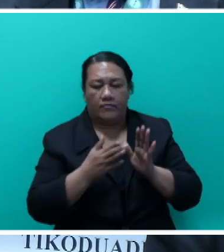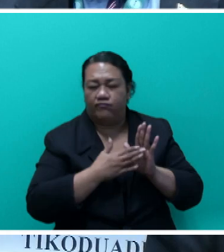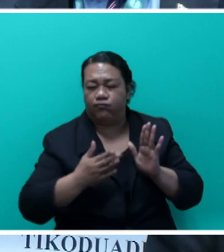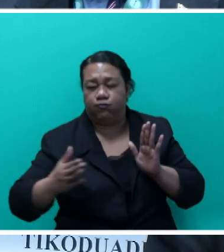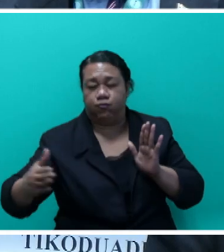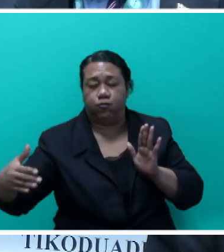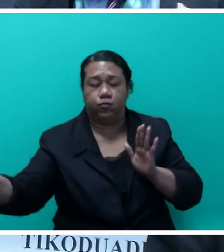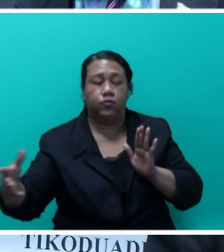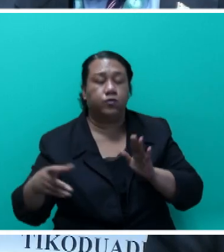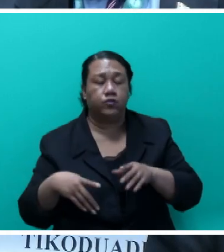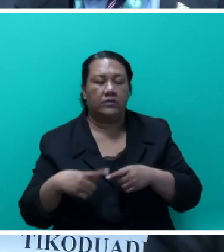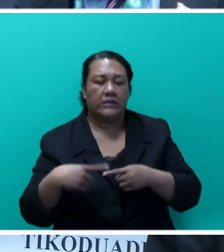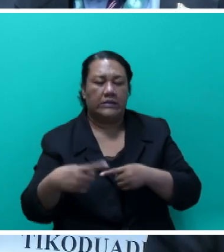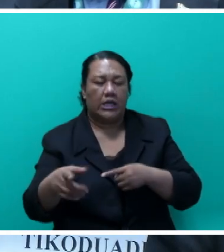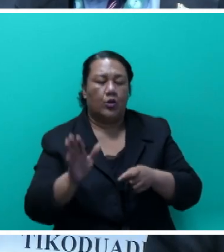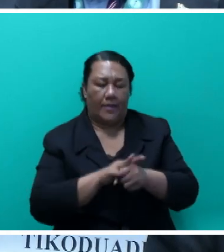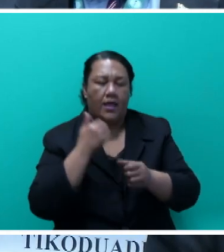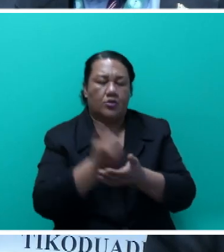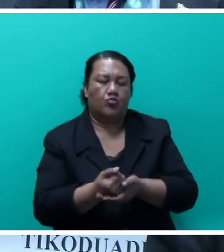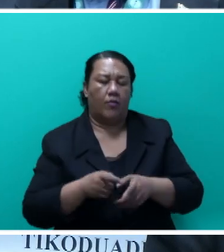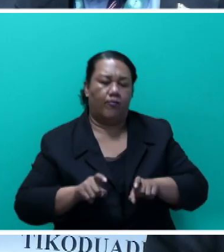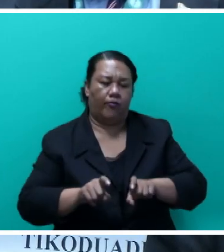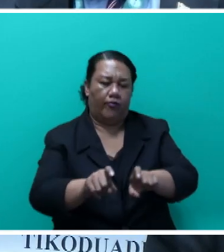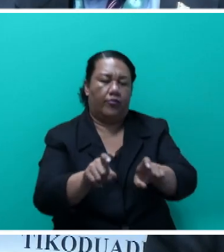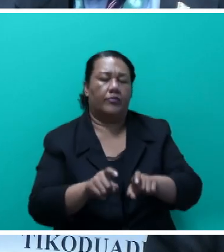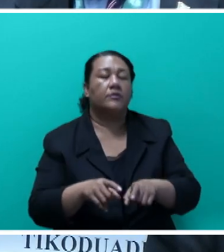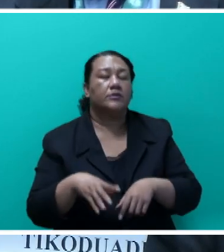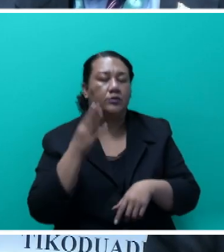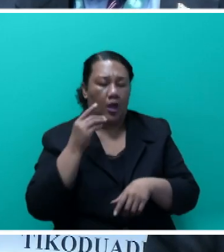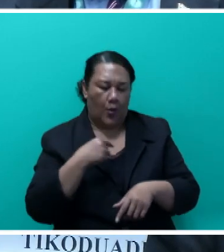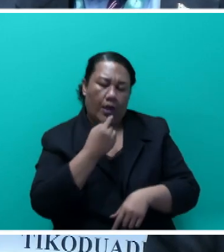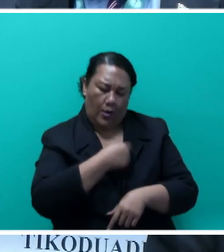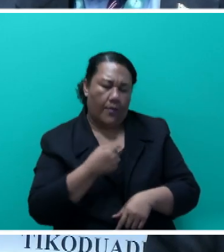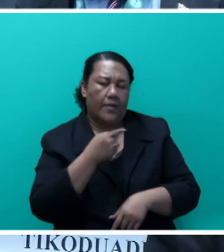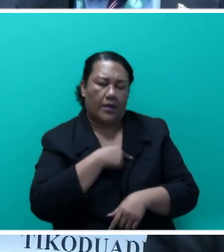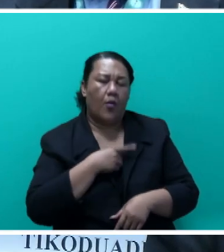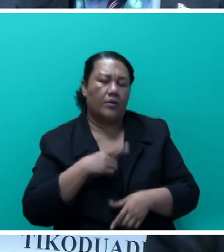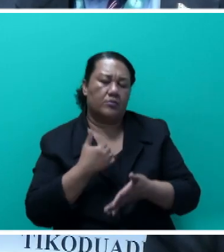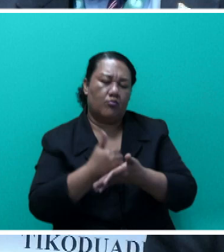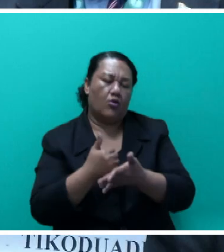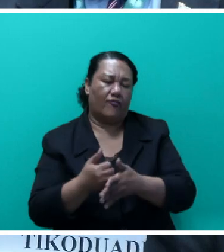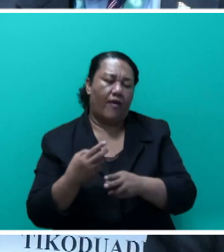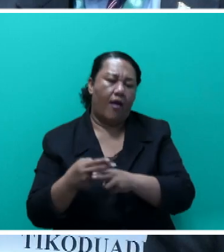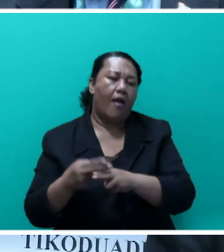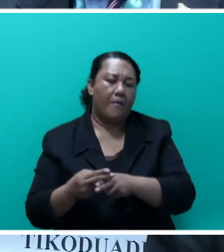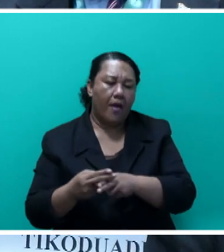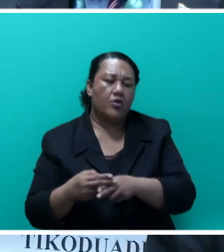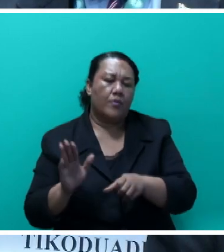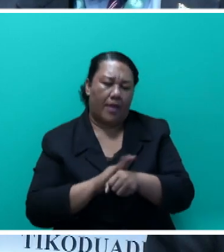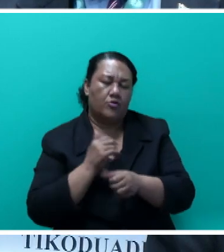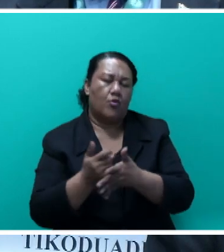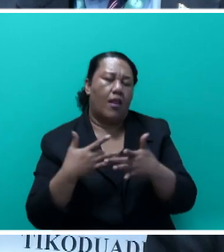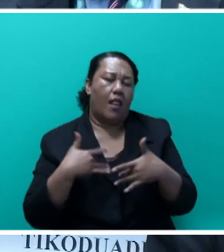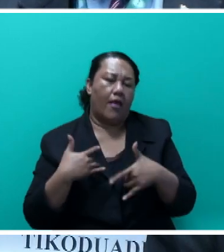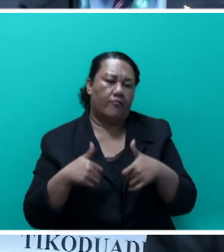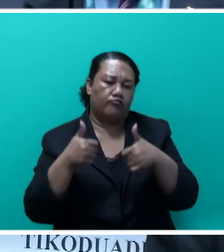sugar industry. We remain committed to supporting our farmers, securing their livelihoods, and ensuring the continued